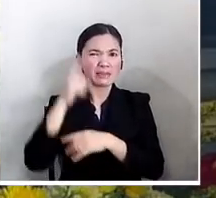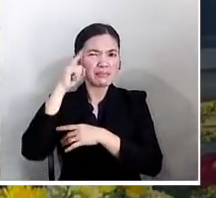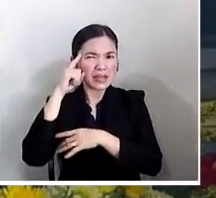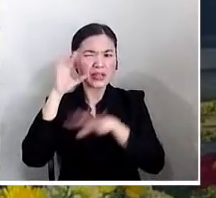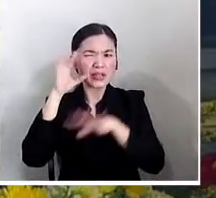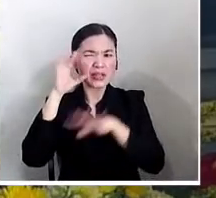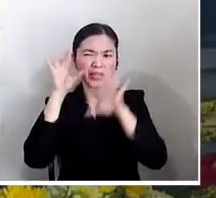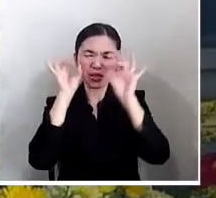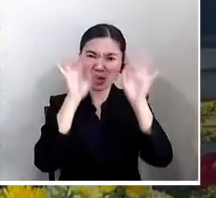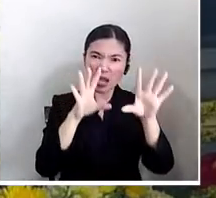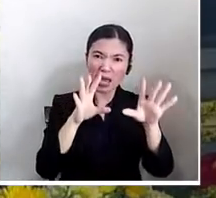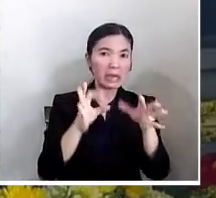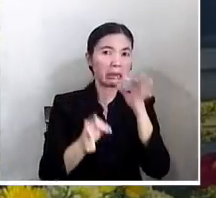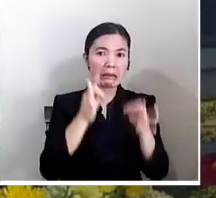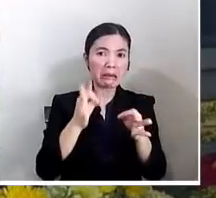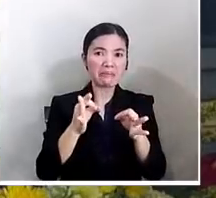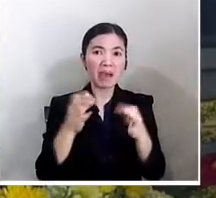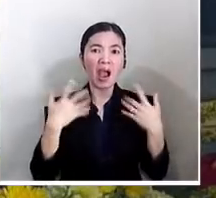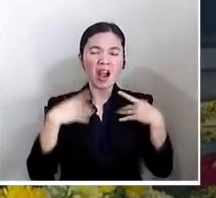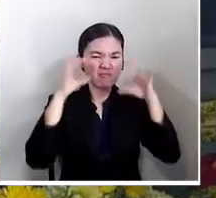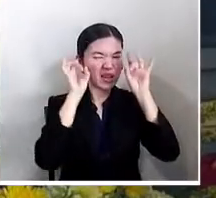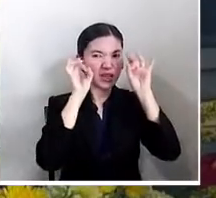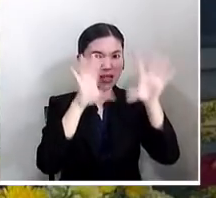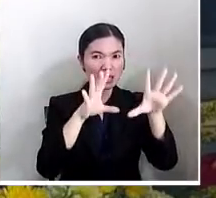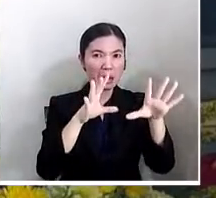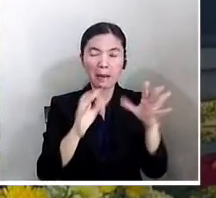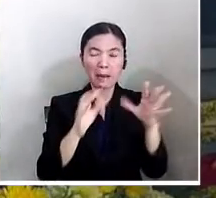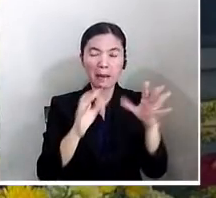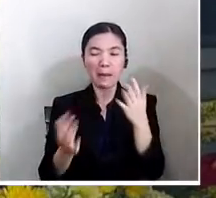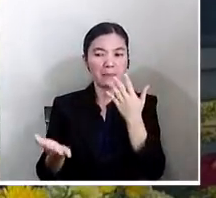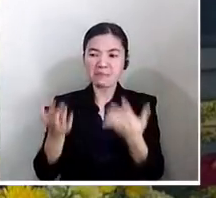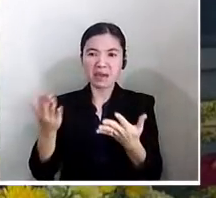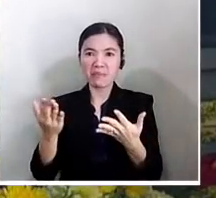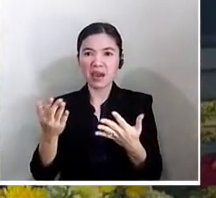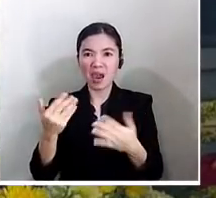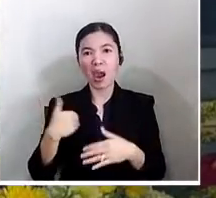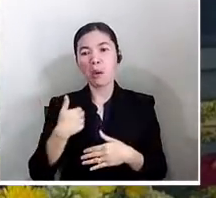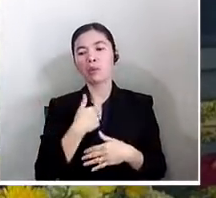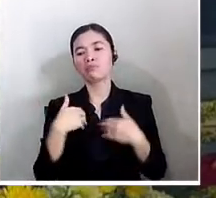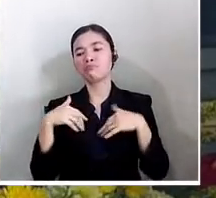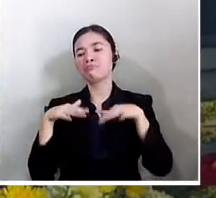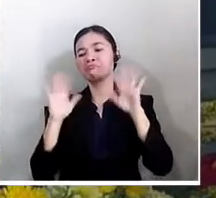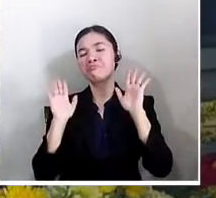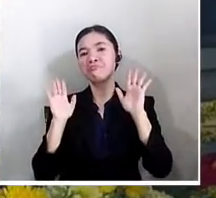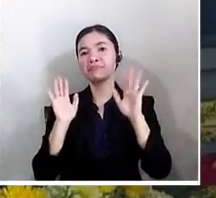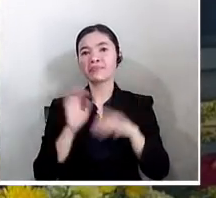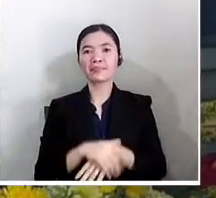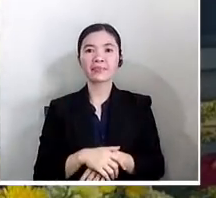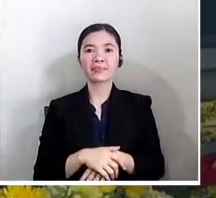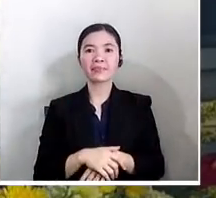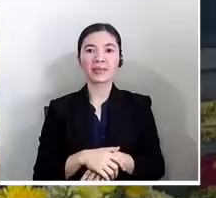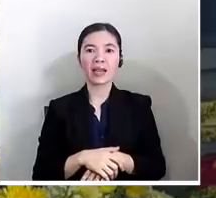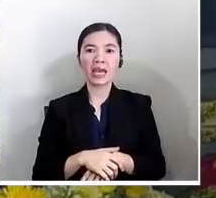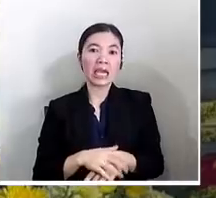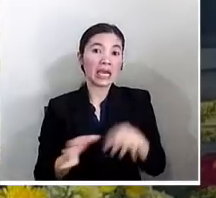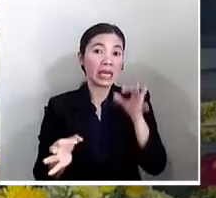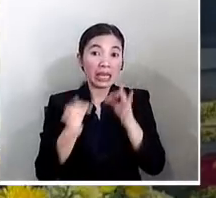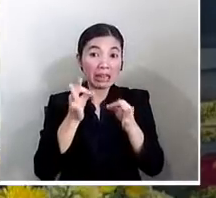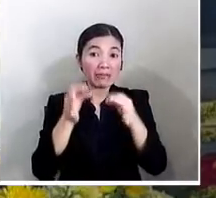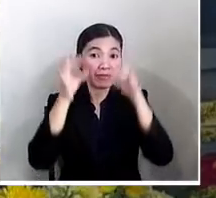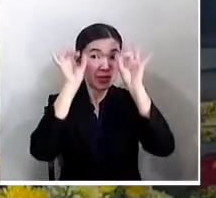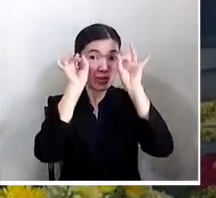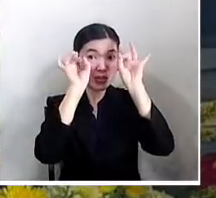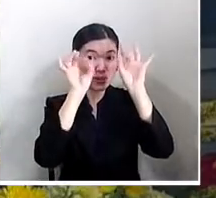then maybe we will back out. If the risk is low,